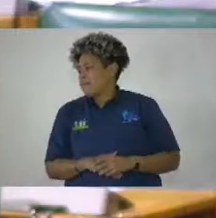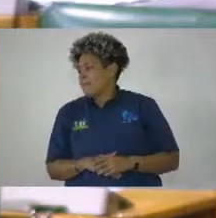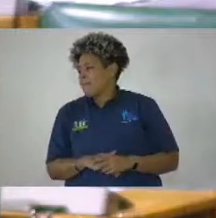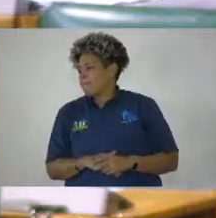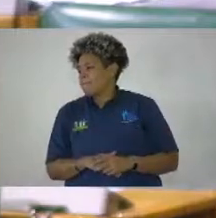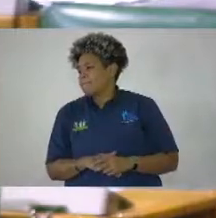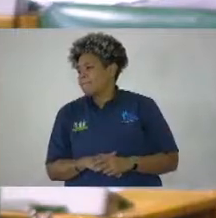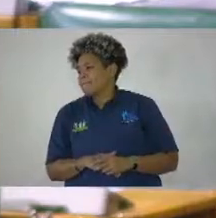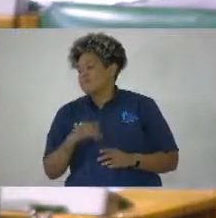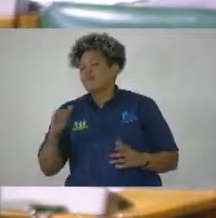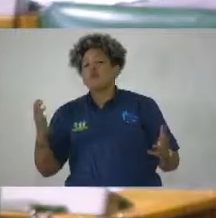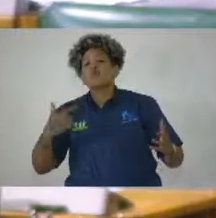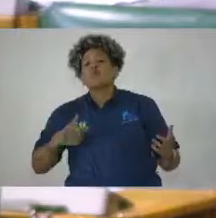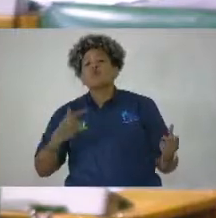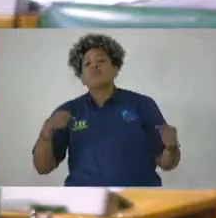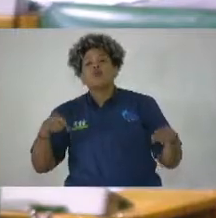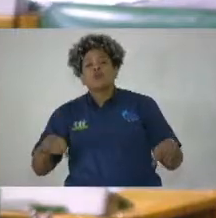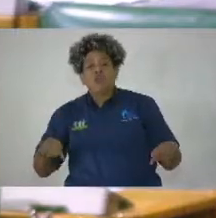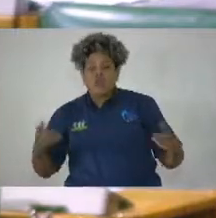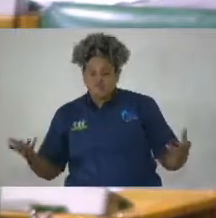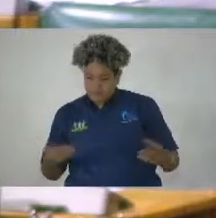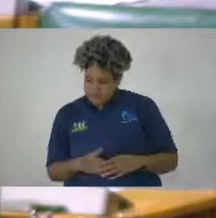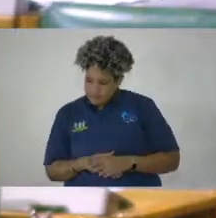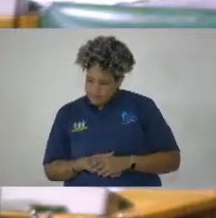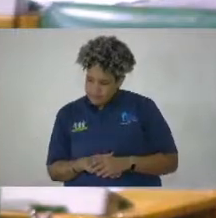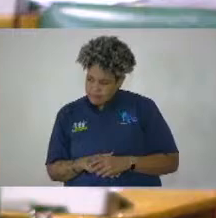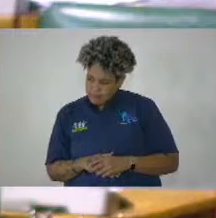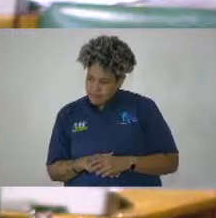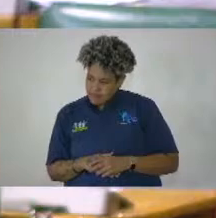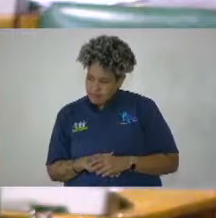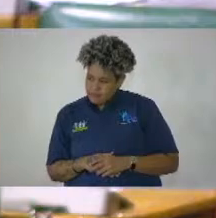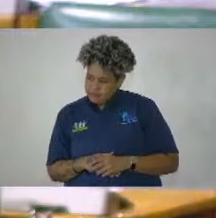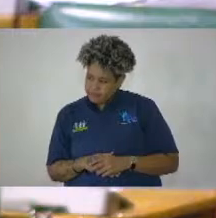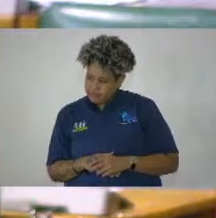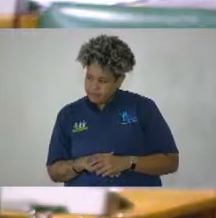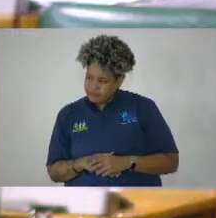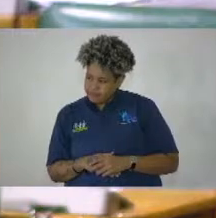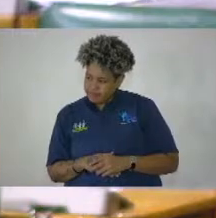so that's what we have done here. No wage freeze. No wage